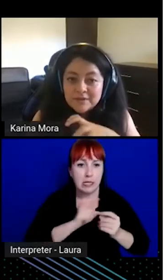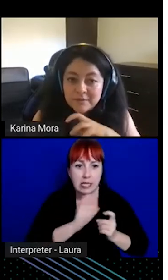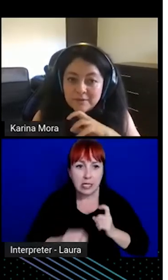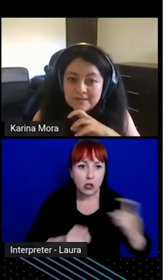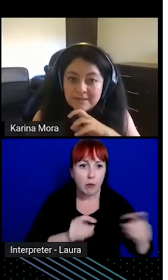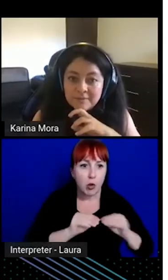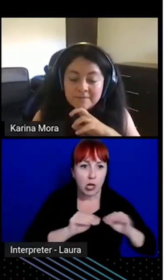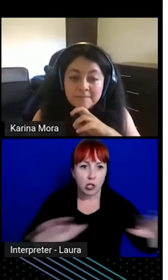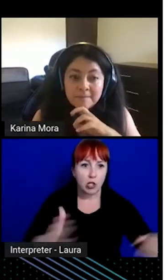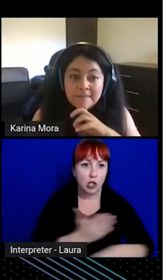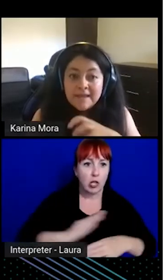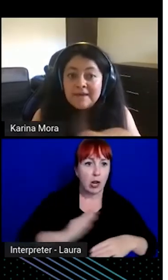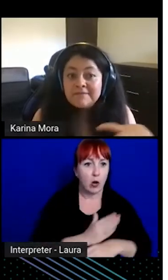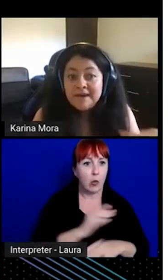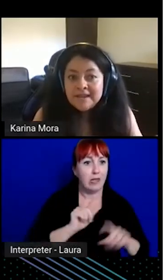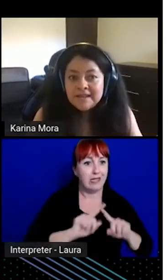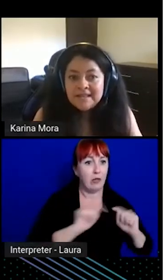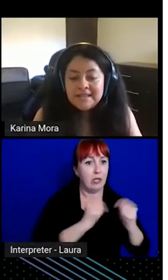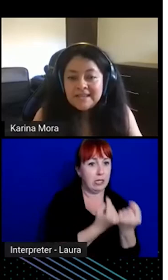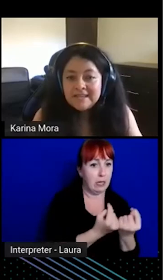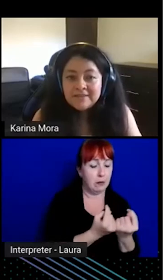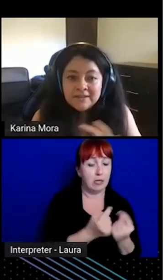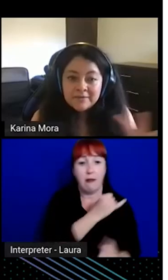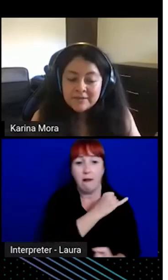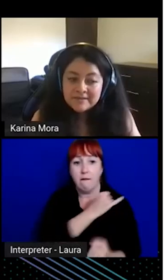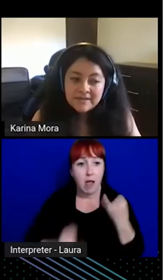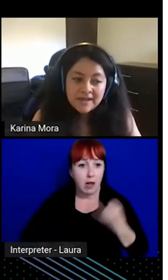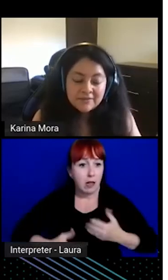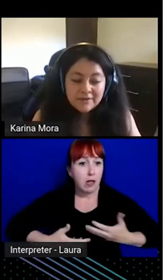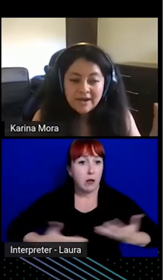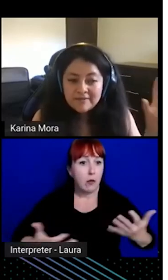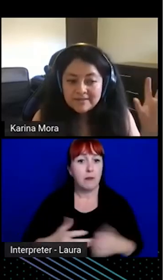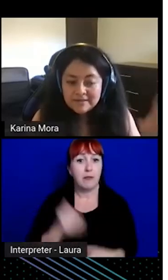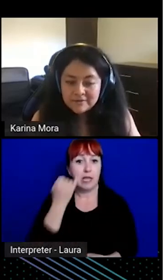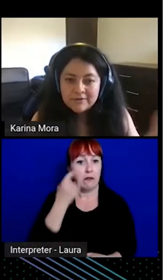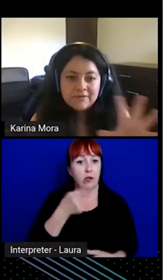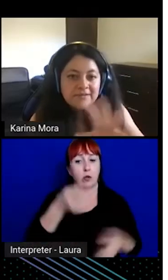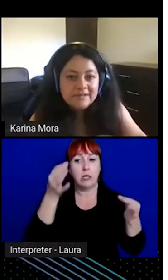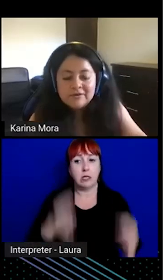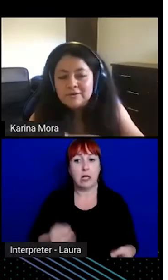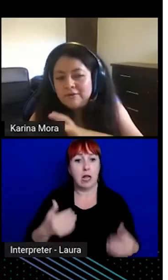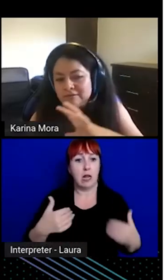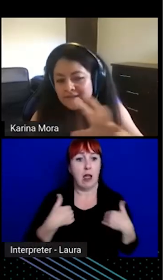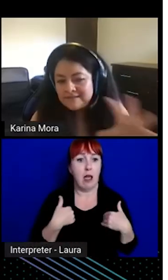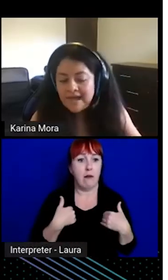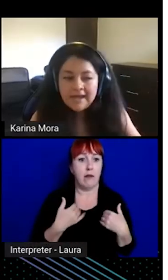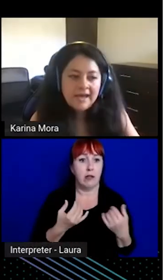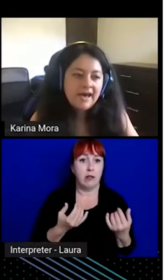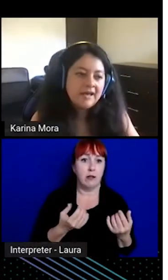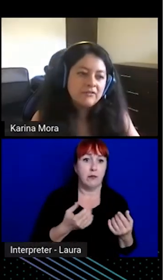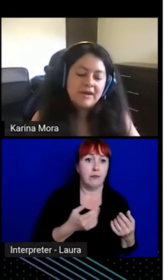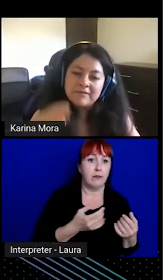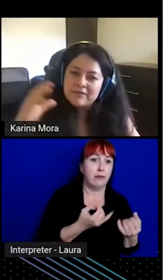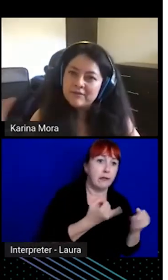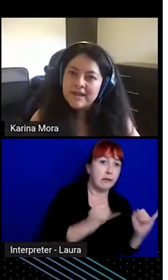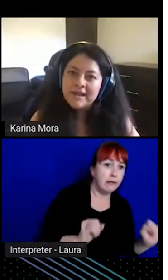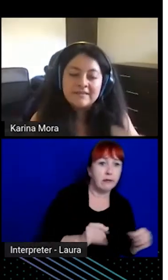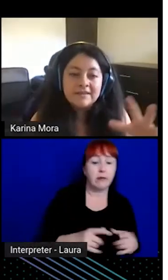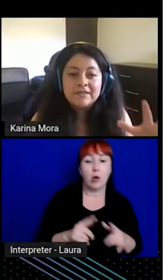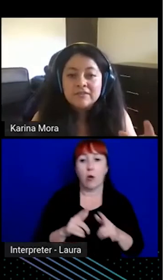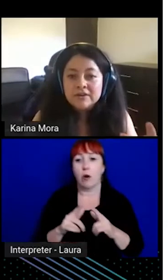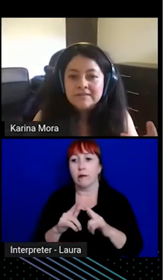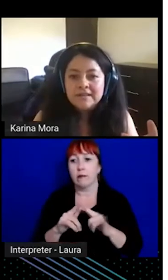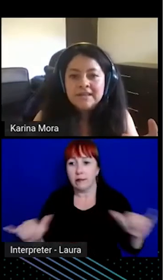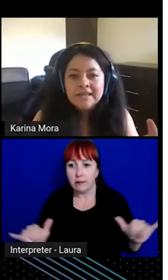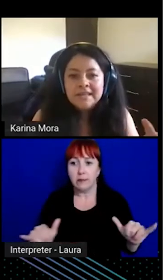these multiple teams. And finally, even if you decide to have a synchronous, a Saga, to have CQRS